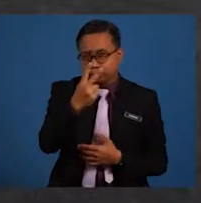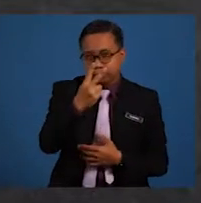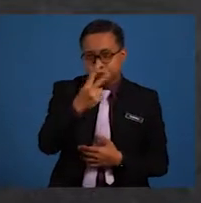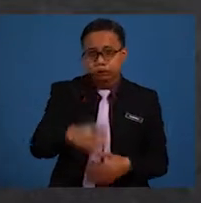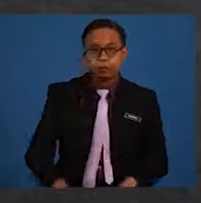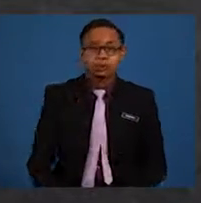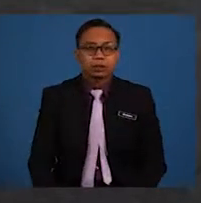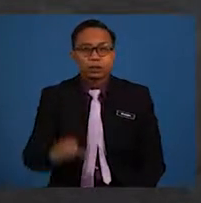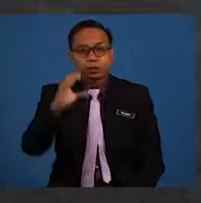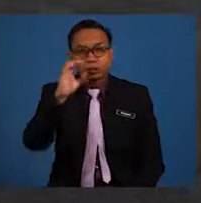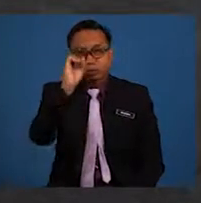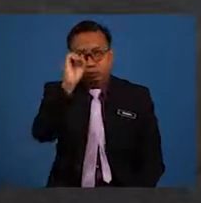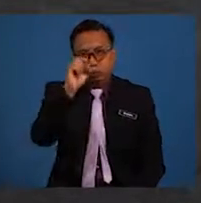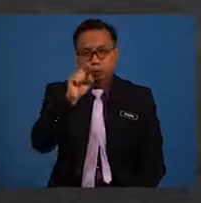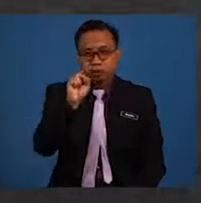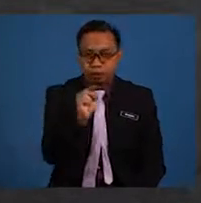colon.